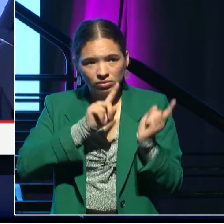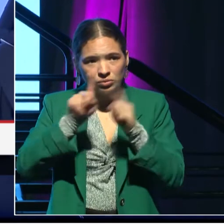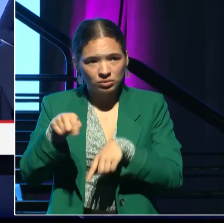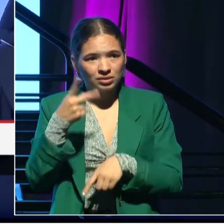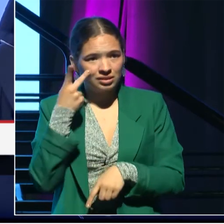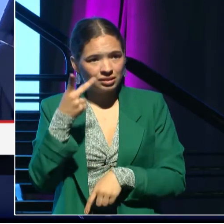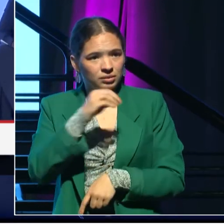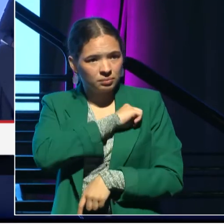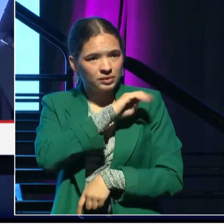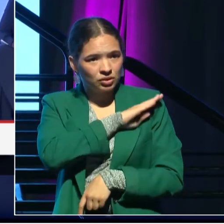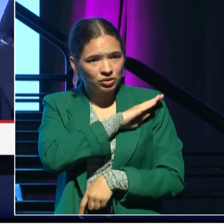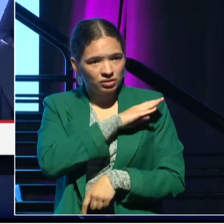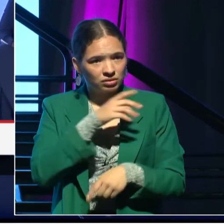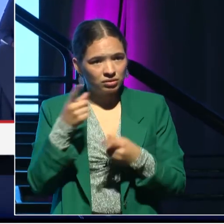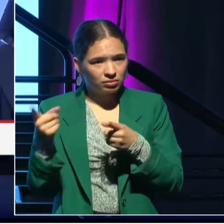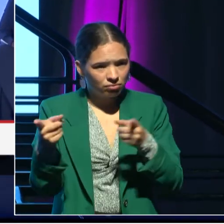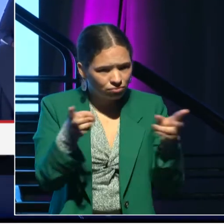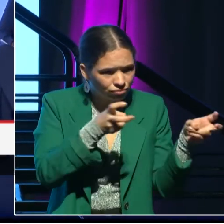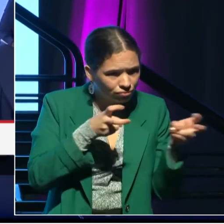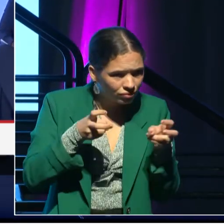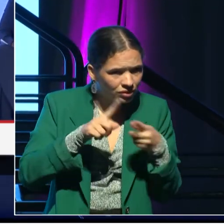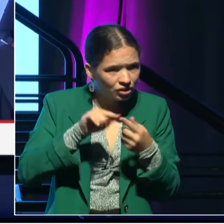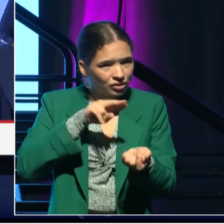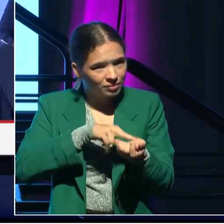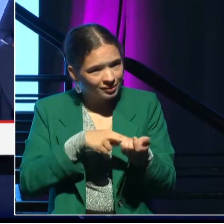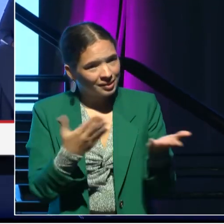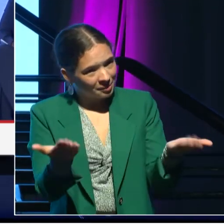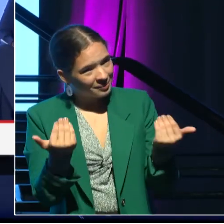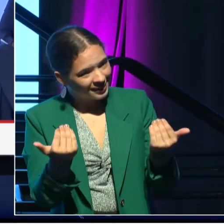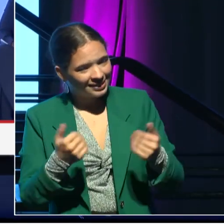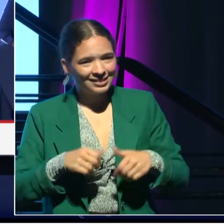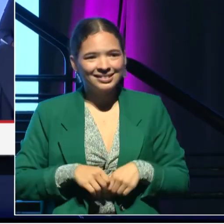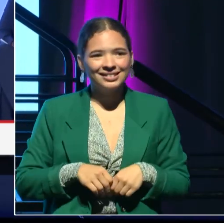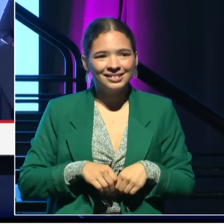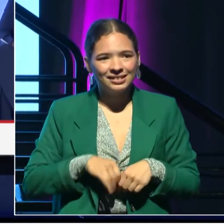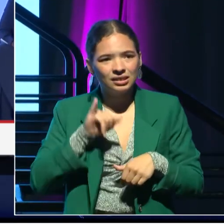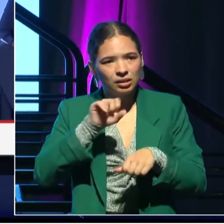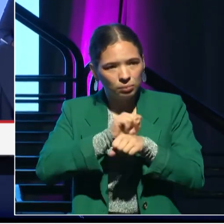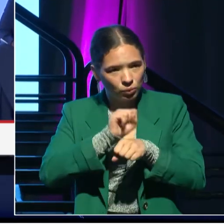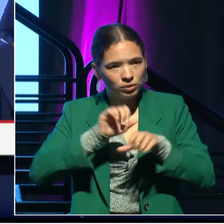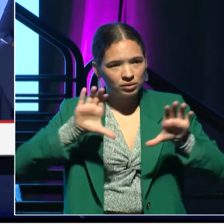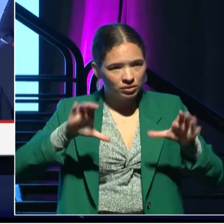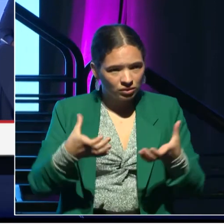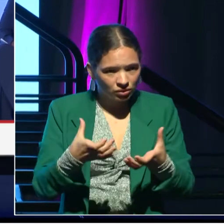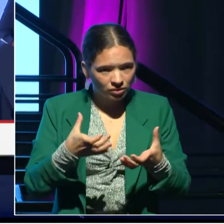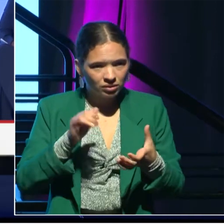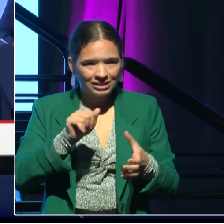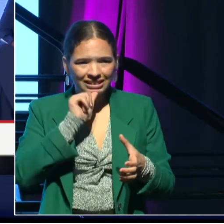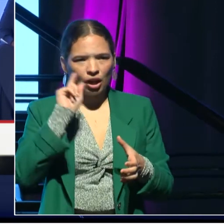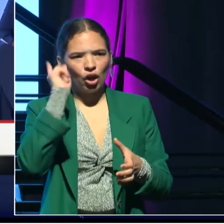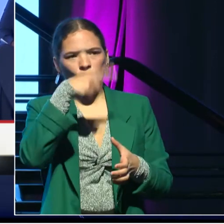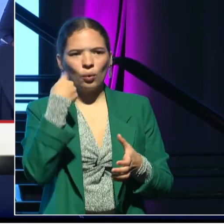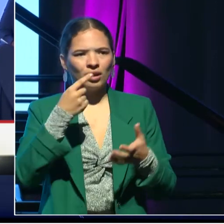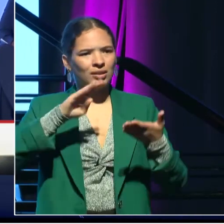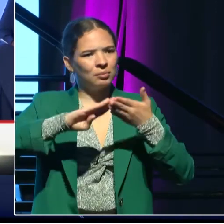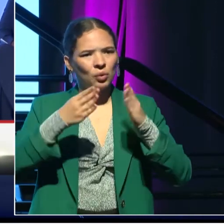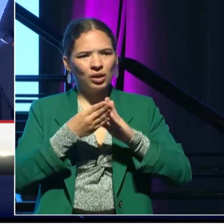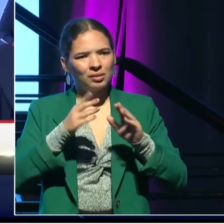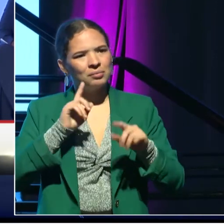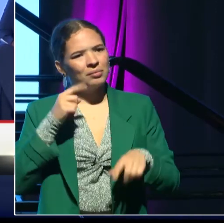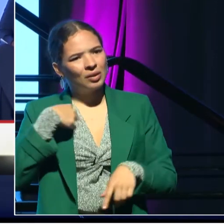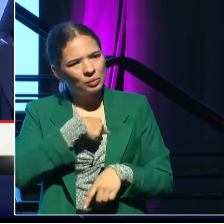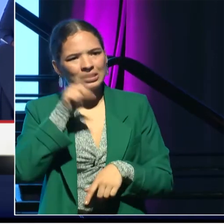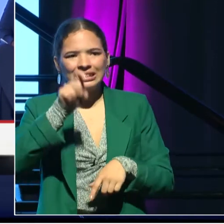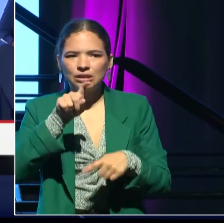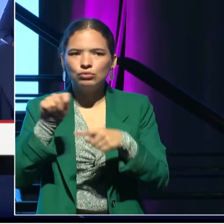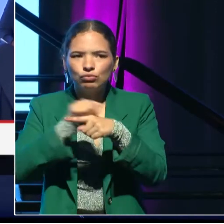was talking about recruiting for nurses. Our workforce does not look like the way it needs to look. Right? We need to train people. I'm talking